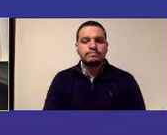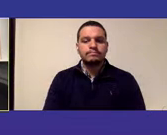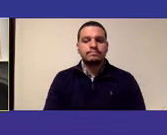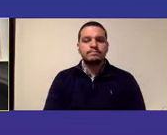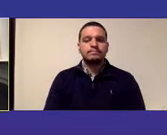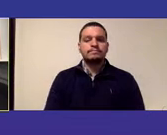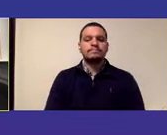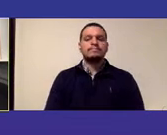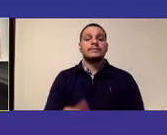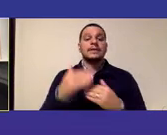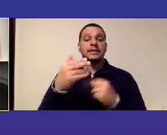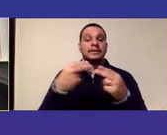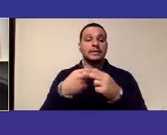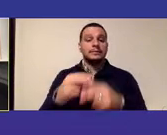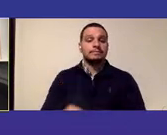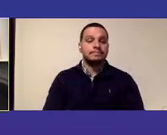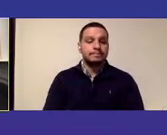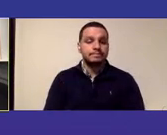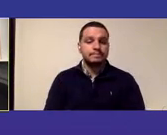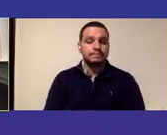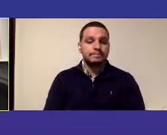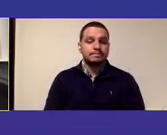Next slide, please.